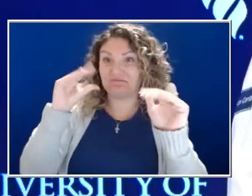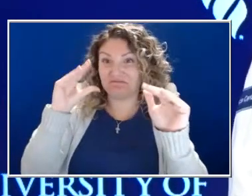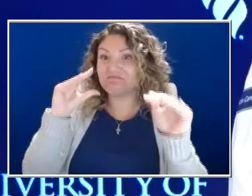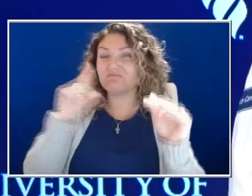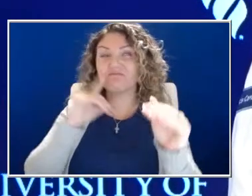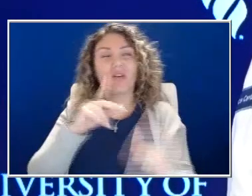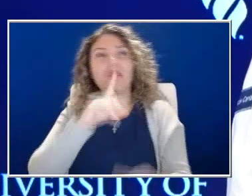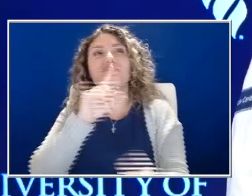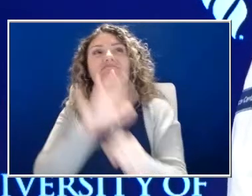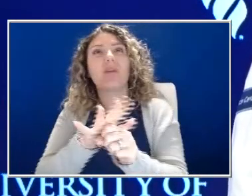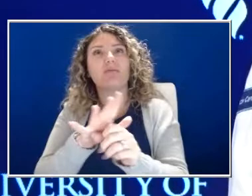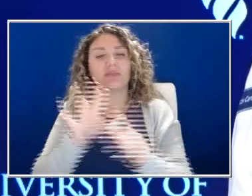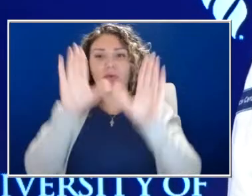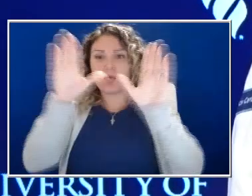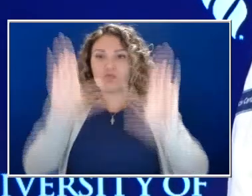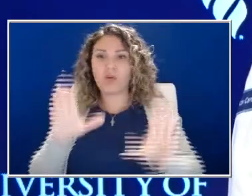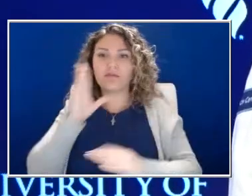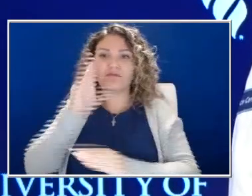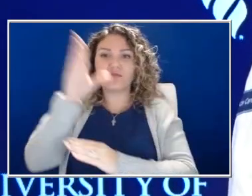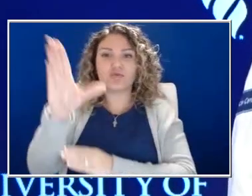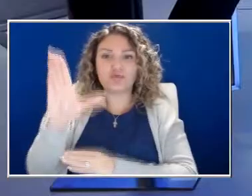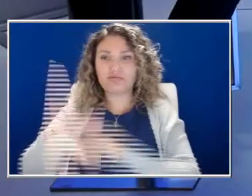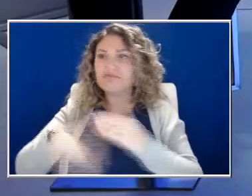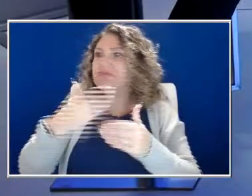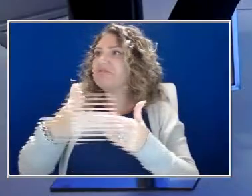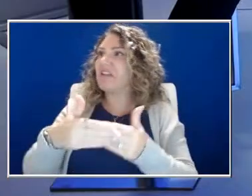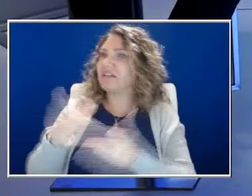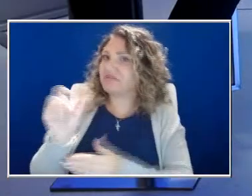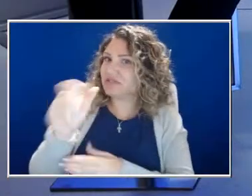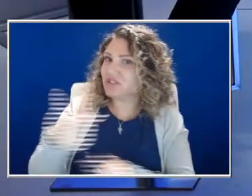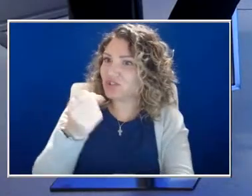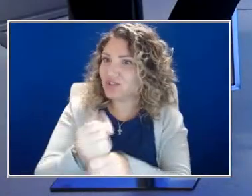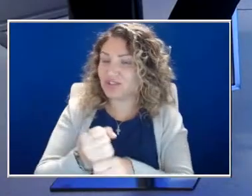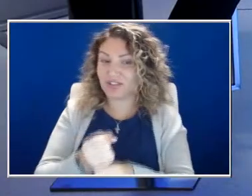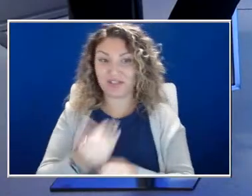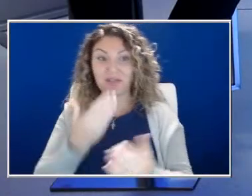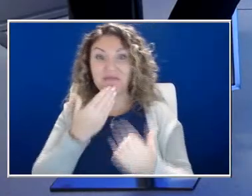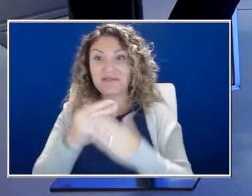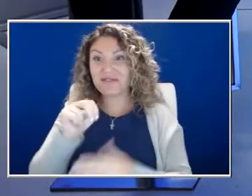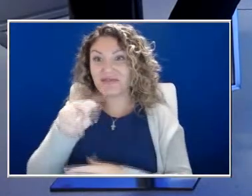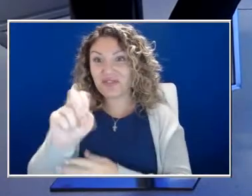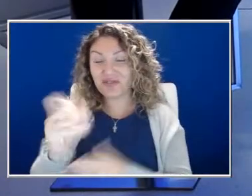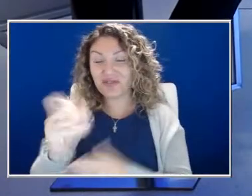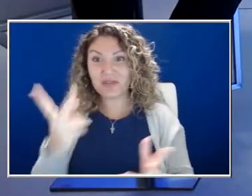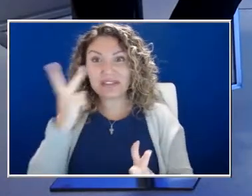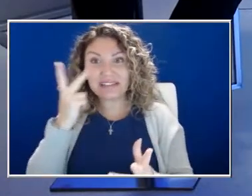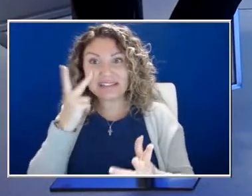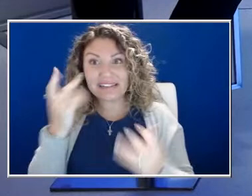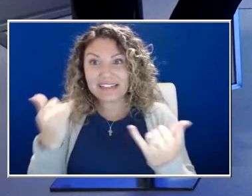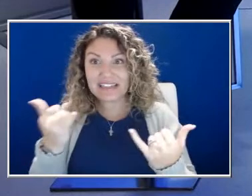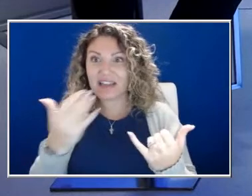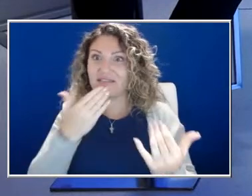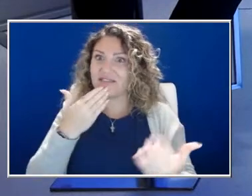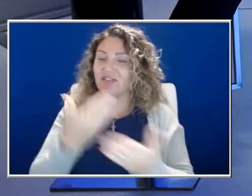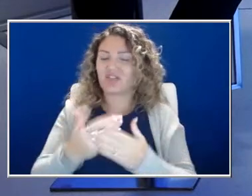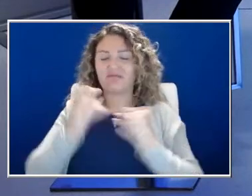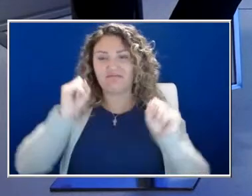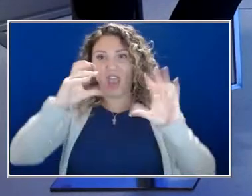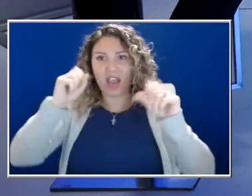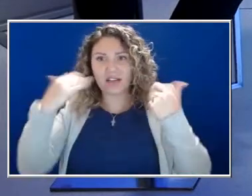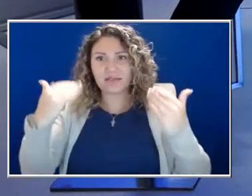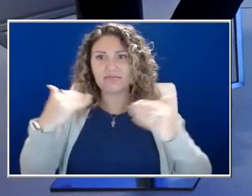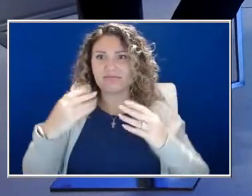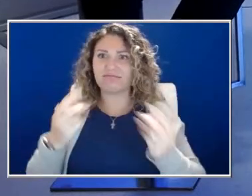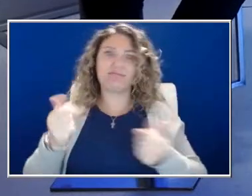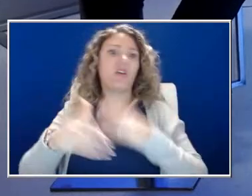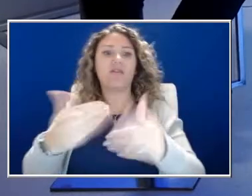future in the next decade to two. The good news is what we're seeing today is a really good indicator. But I mean, it's fast Absolutely. moving. You would find it's this to be